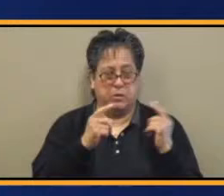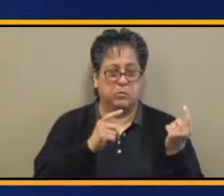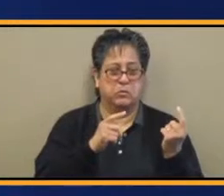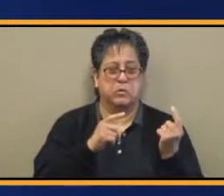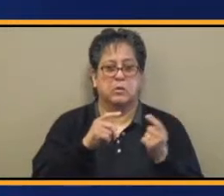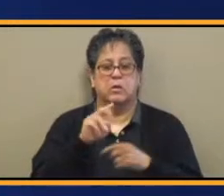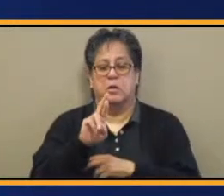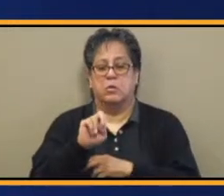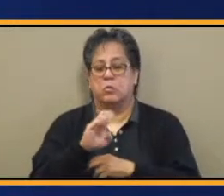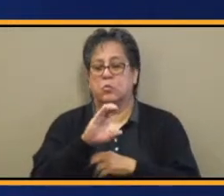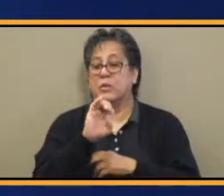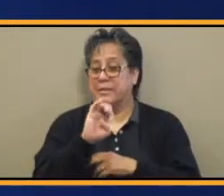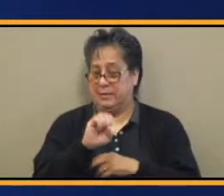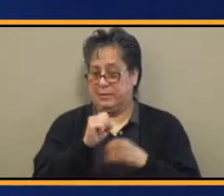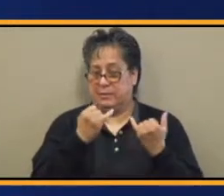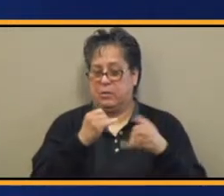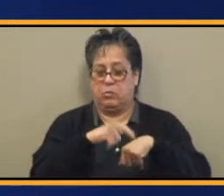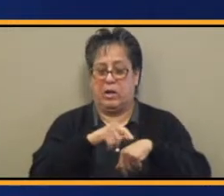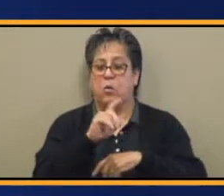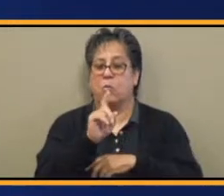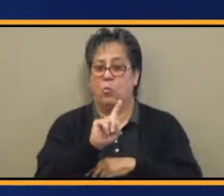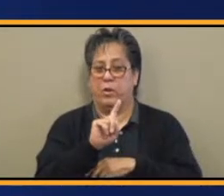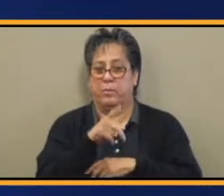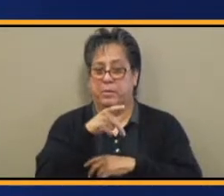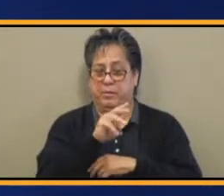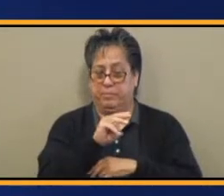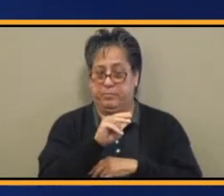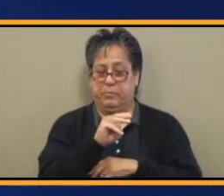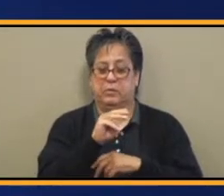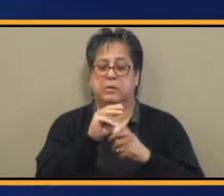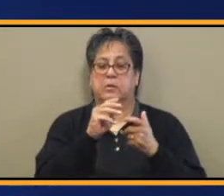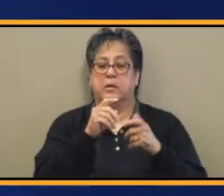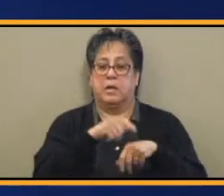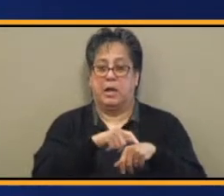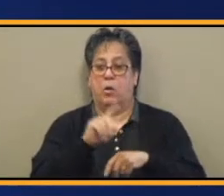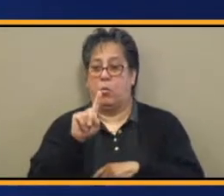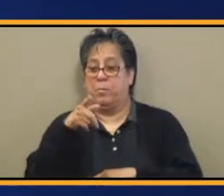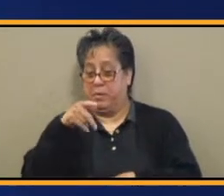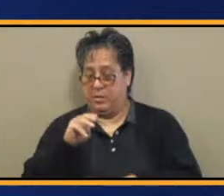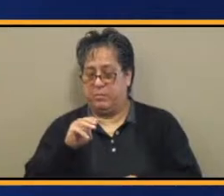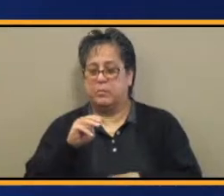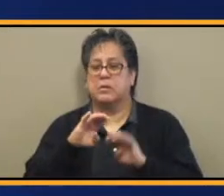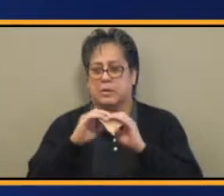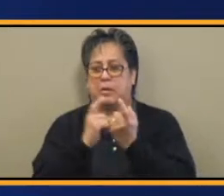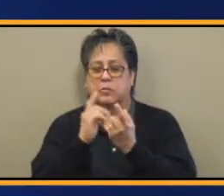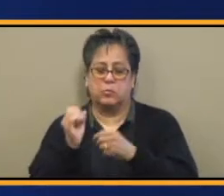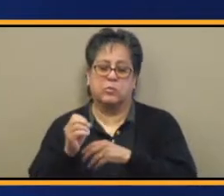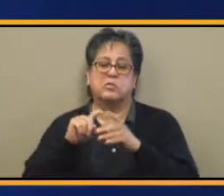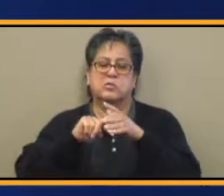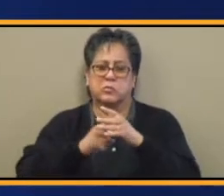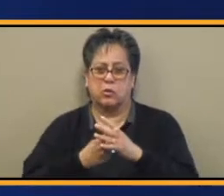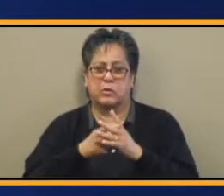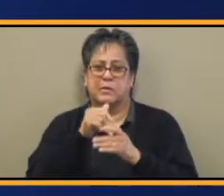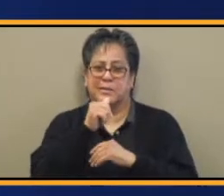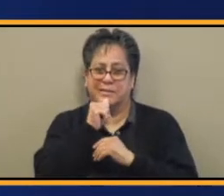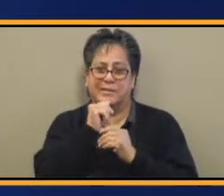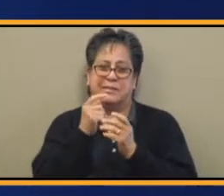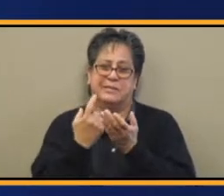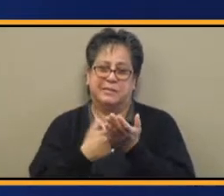is in recess until 1:00. And then at 1:00, the city council will retire into executive session